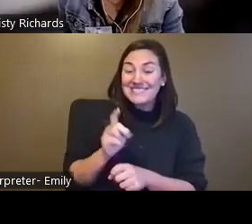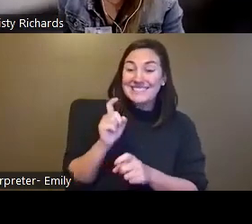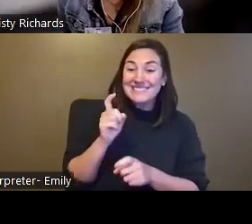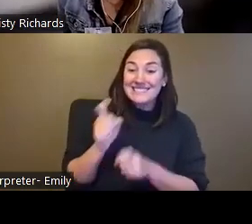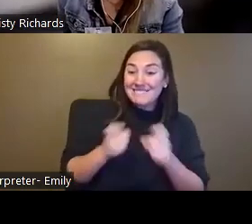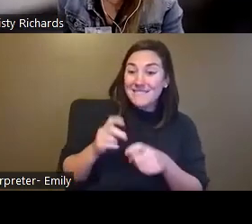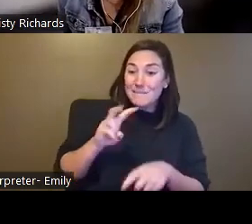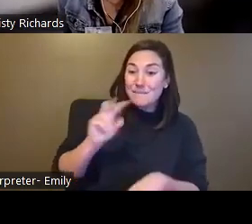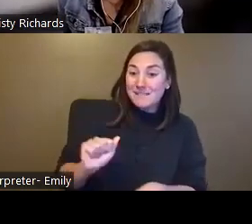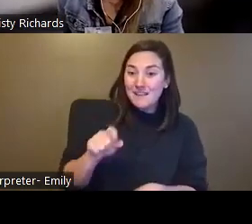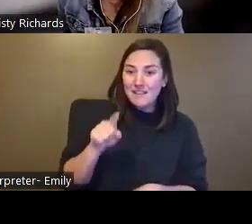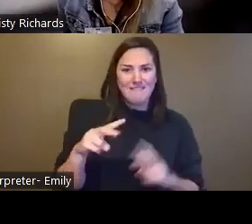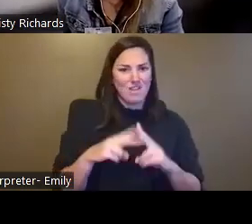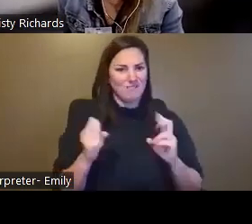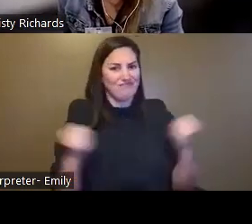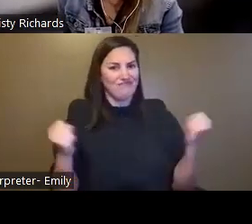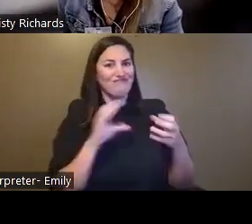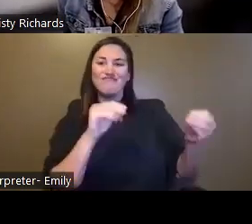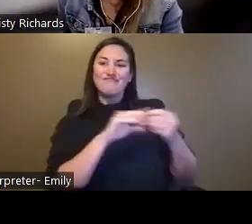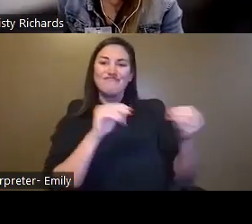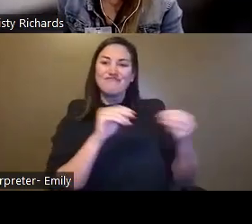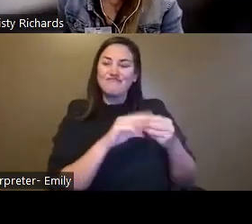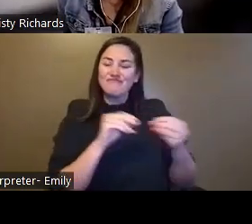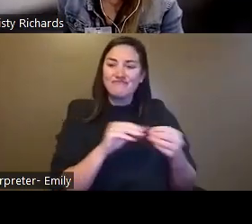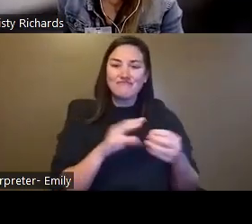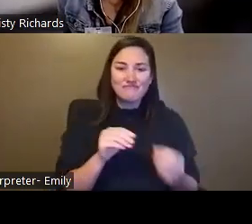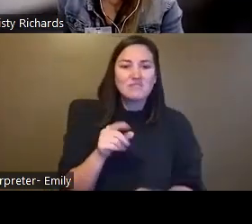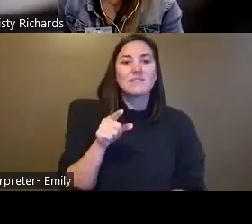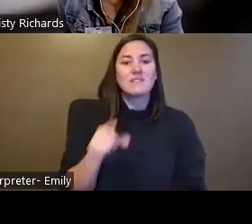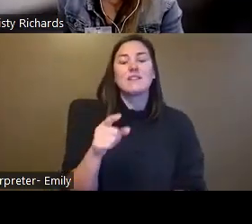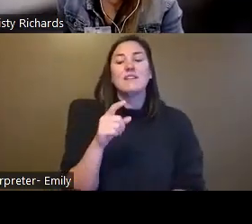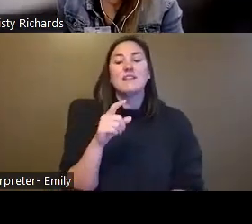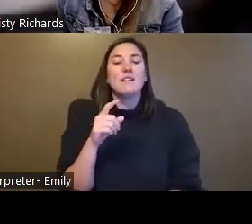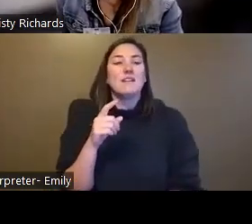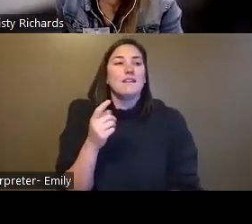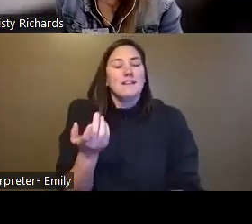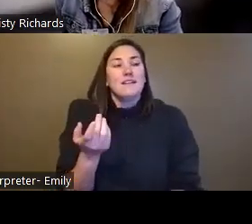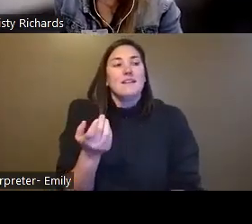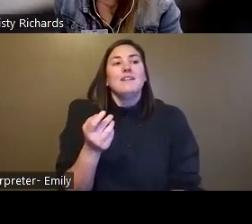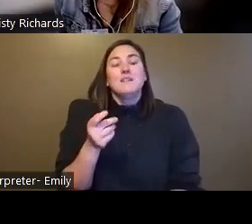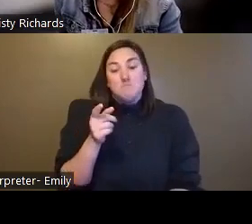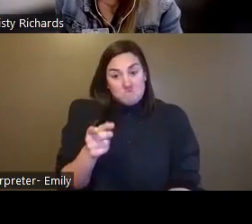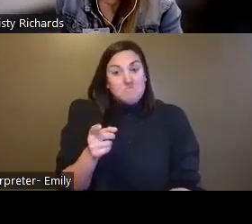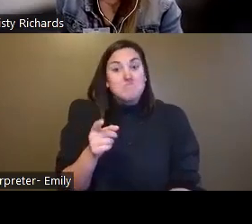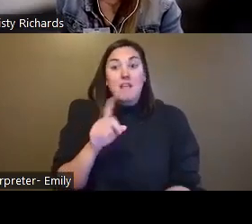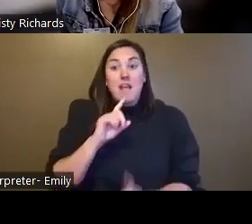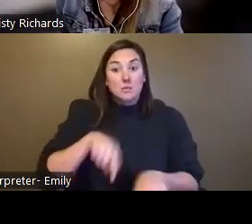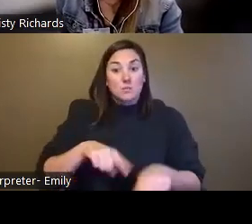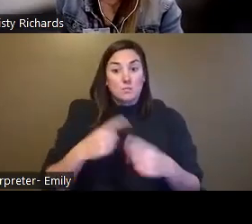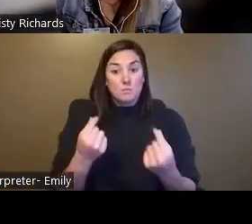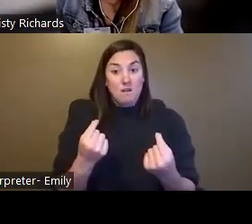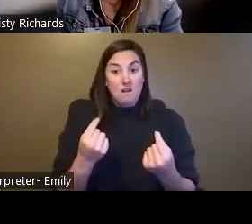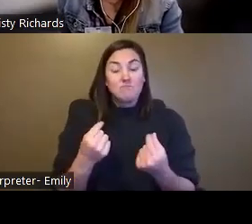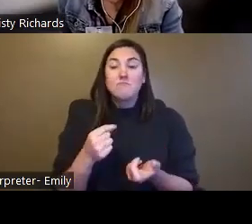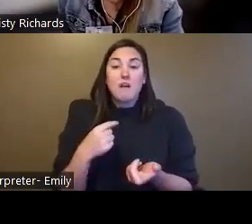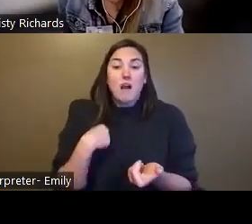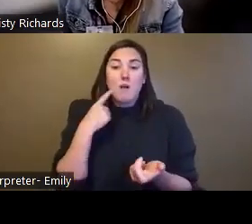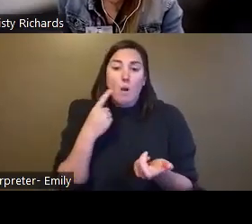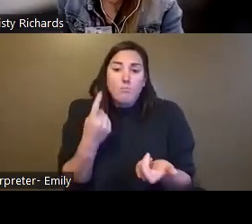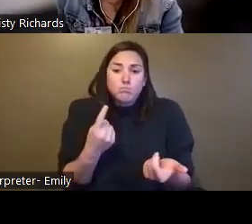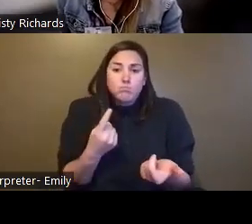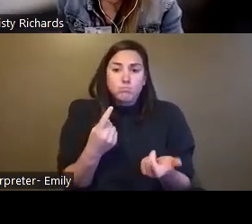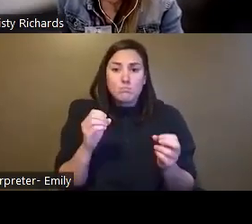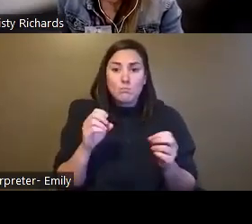They were quite candid, and they felt that at the time there was no negative effects in